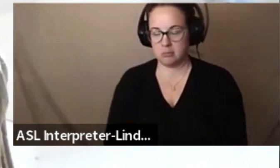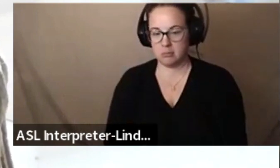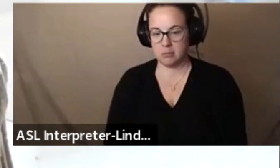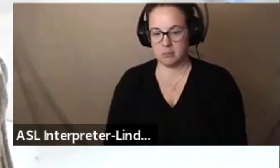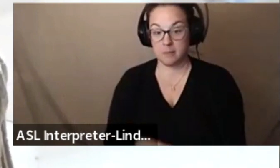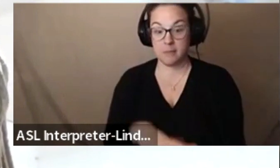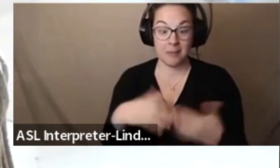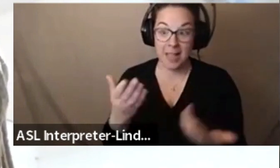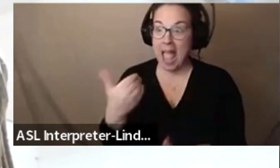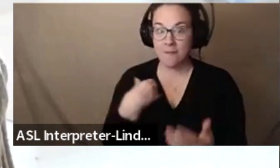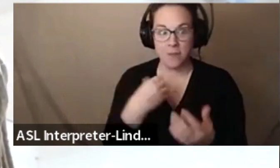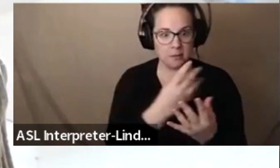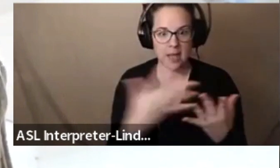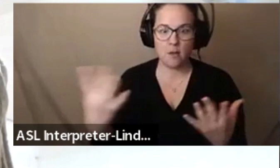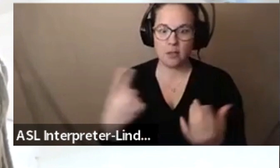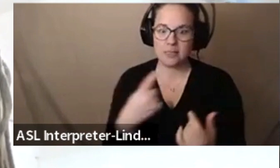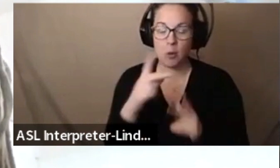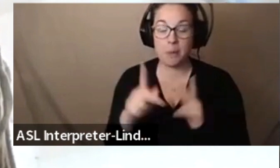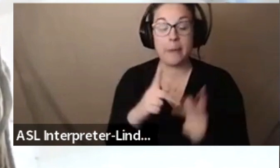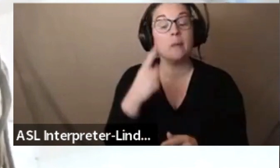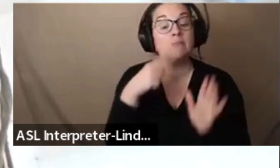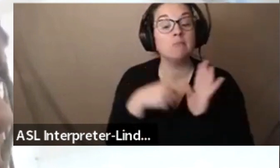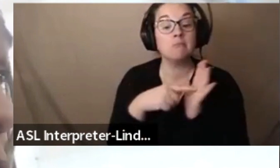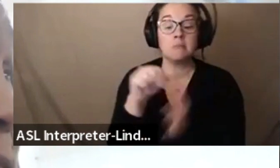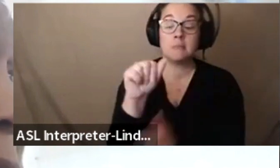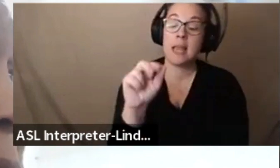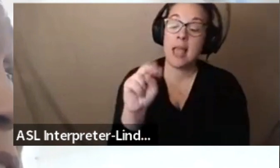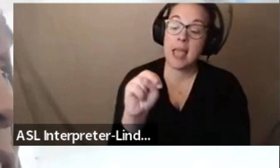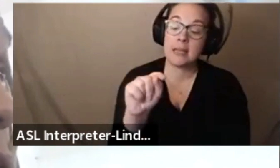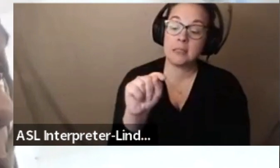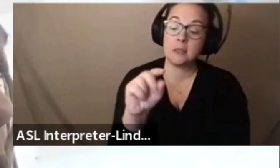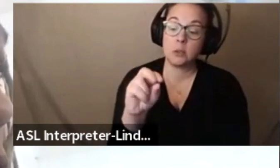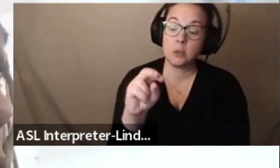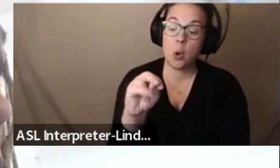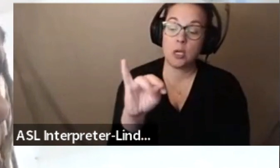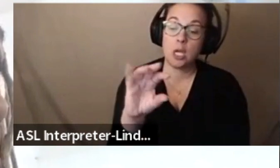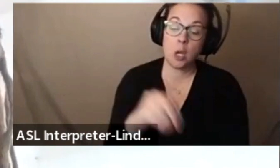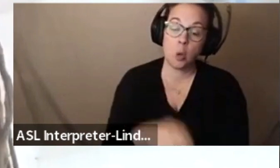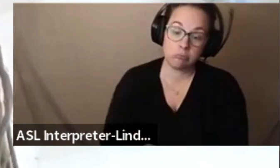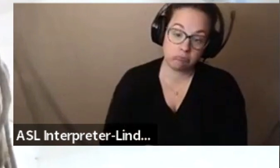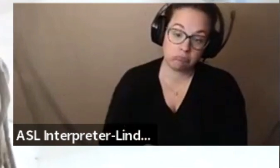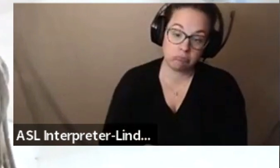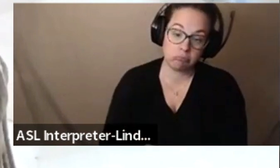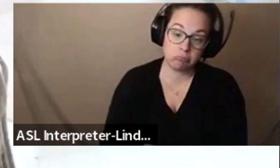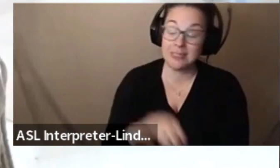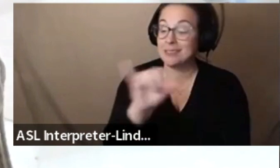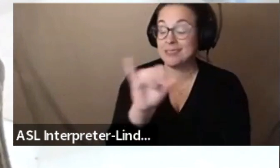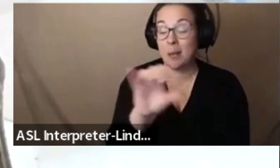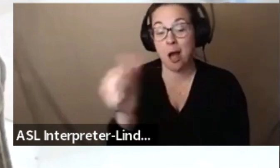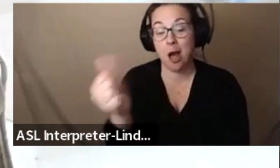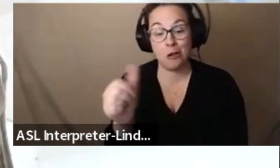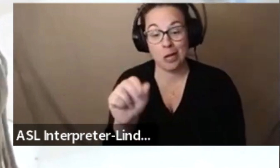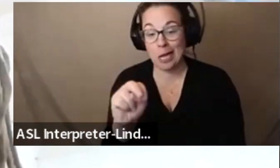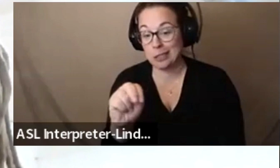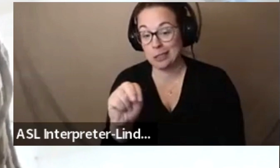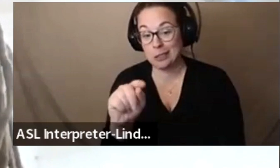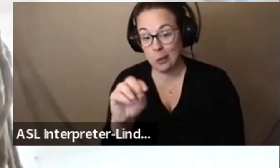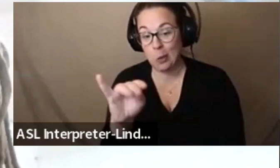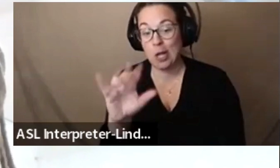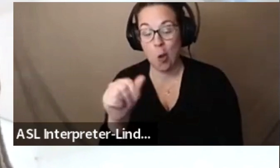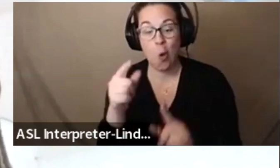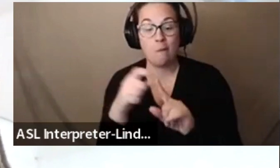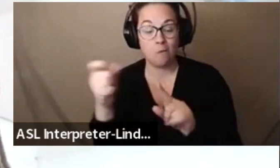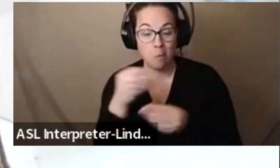That got our poor, because of course there's Antonio, who like the